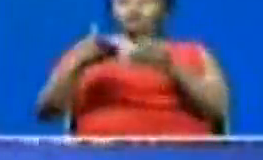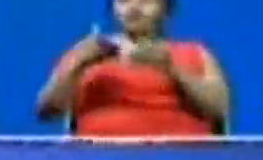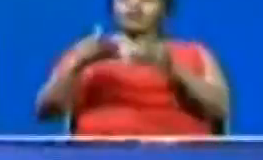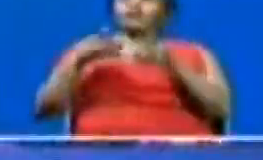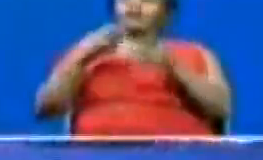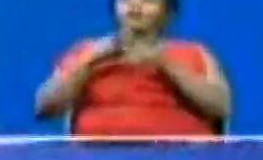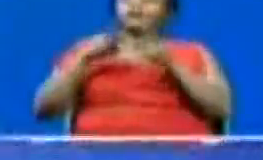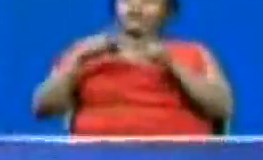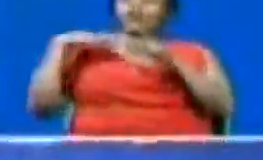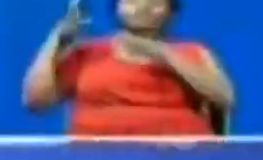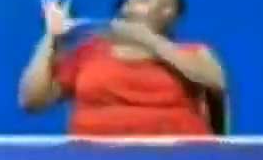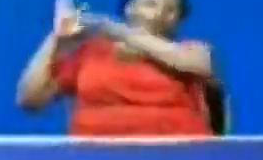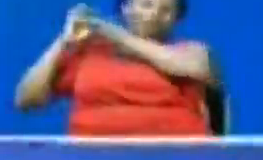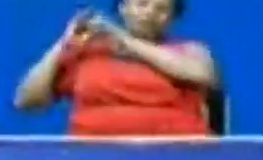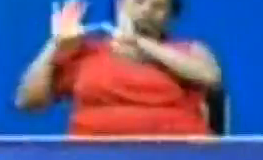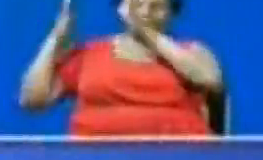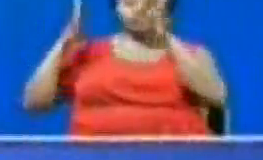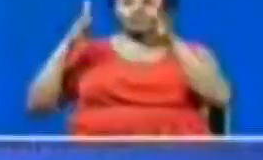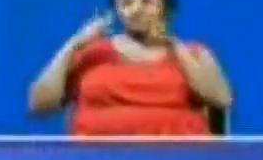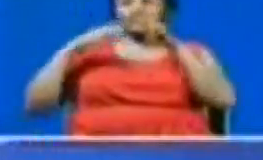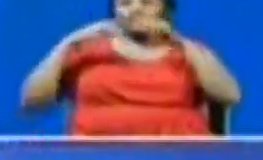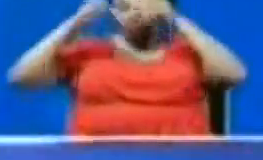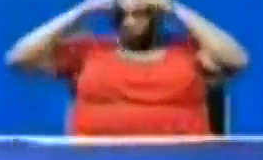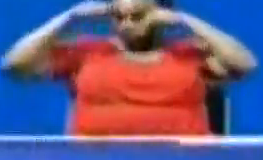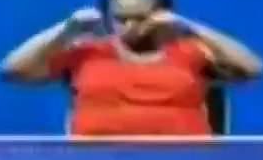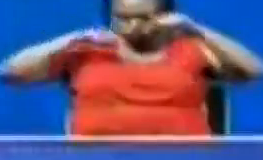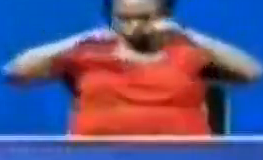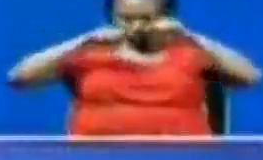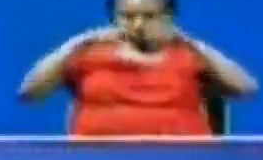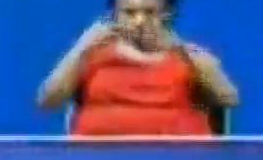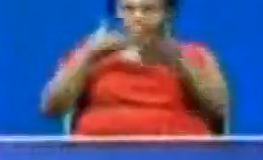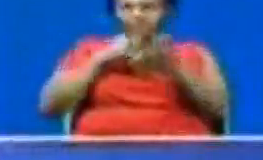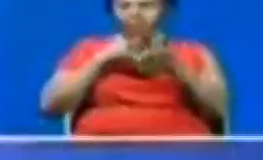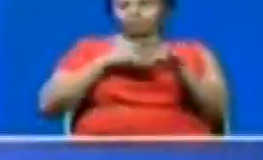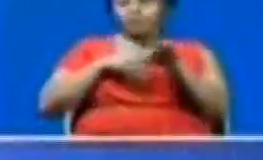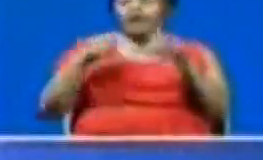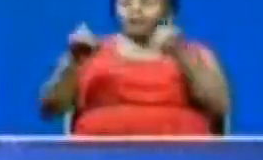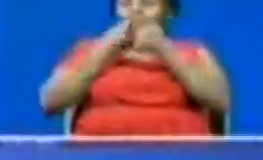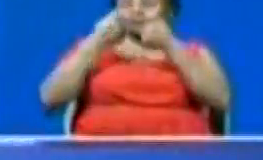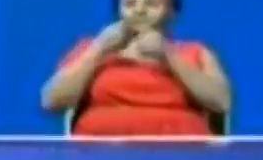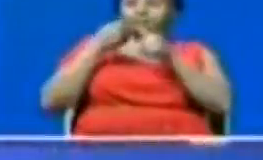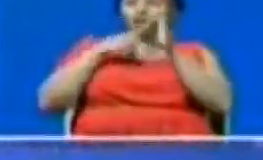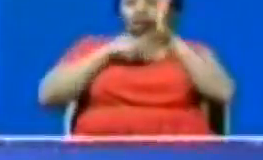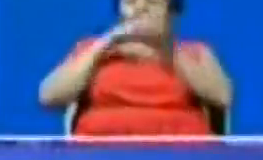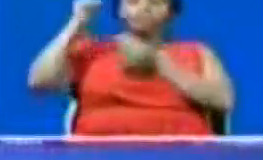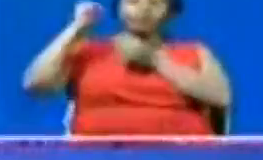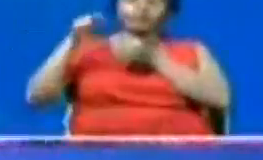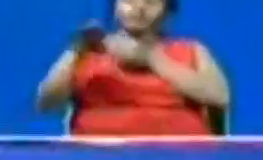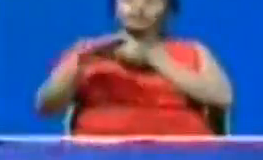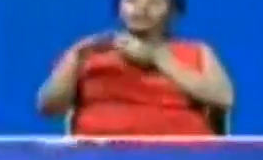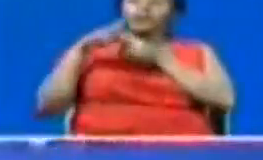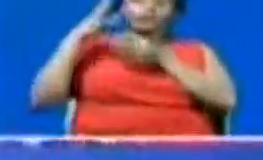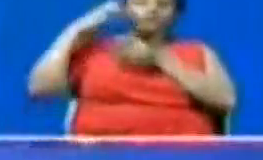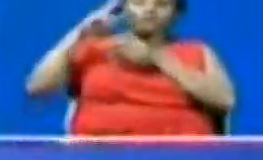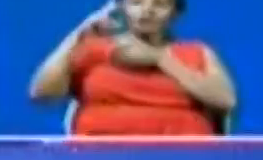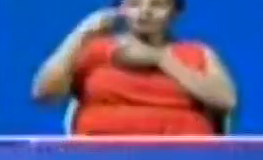Idaho Cultural Festival, famous for bullfighting ceremonies, the cultural feat that has come to define the political career of former